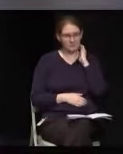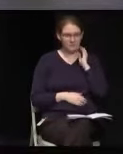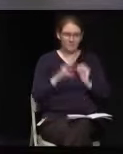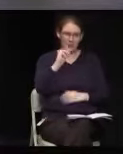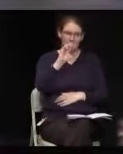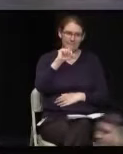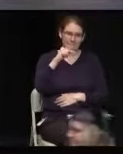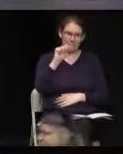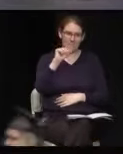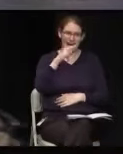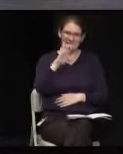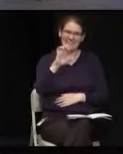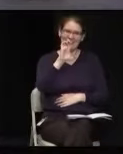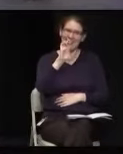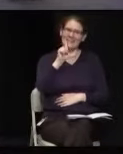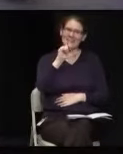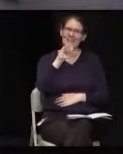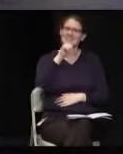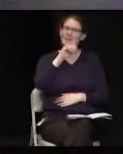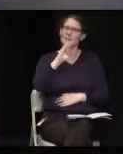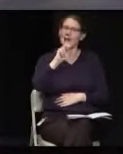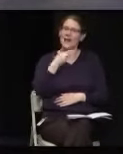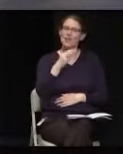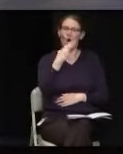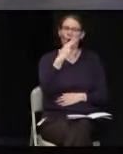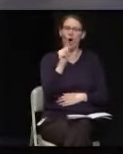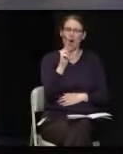Maggie Elizabeth Hart.